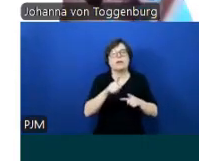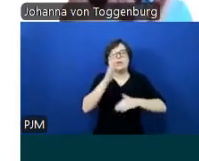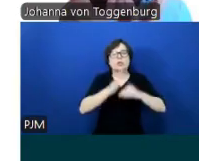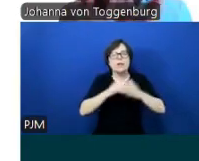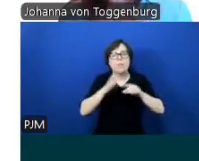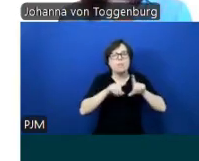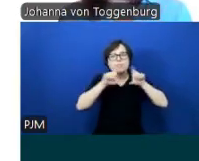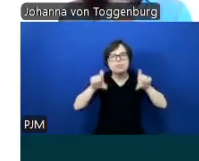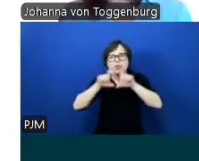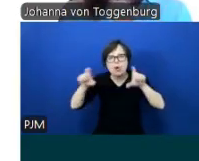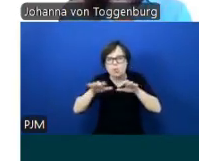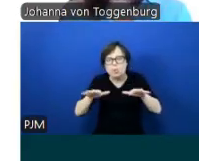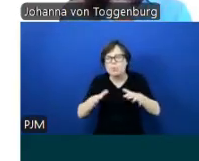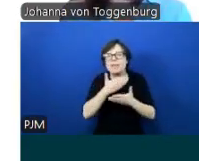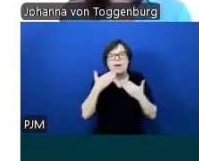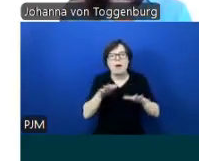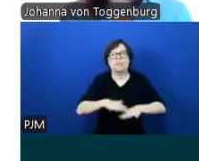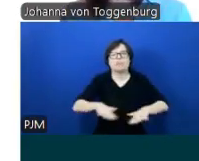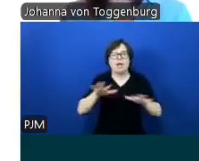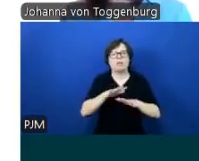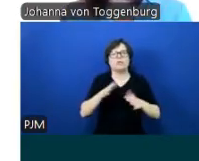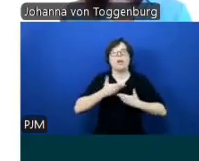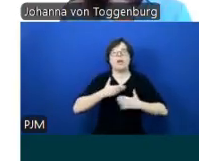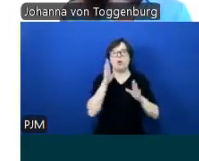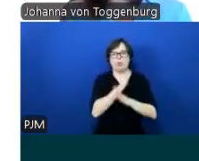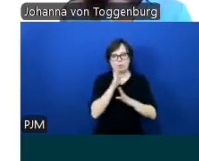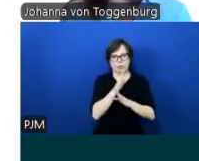overlap, we define that as a hotspot.